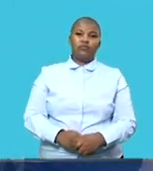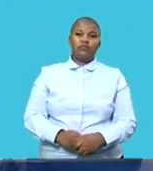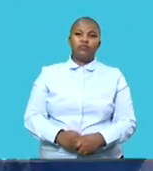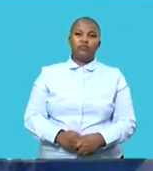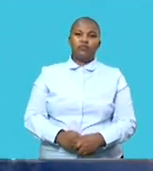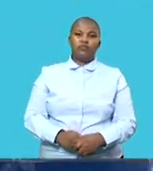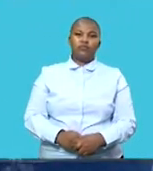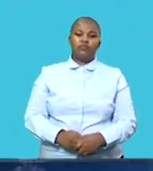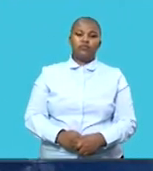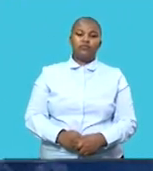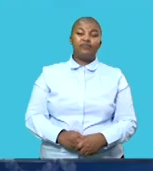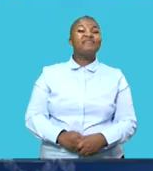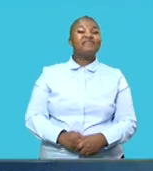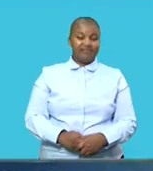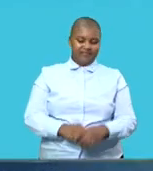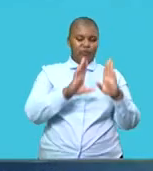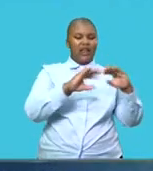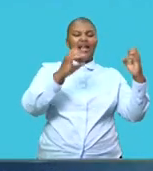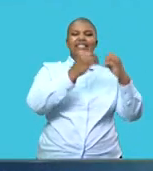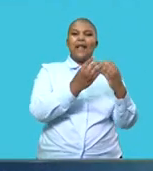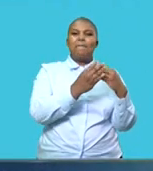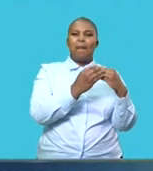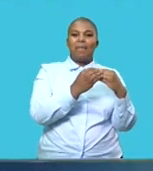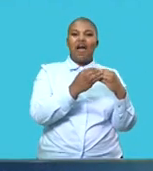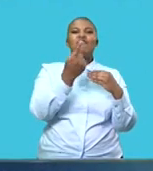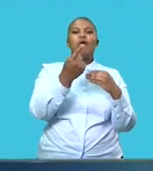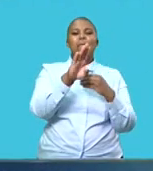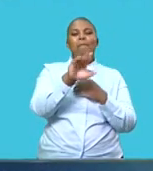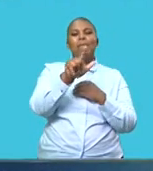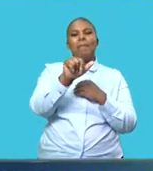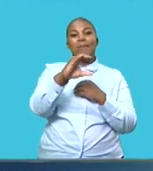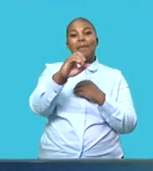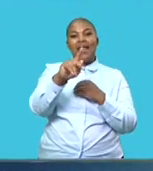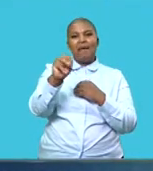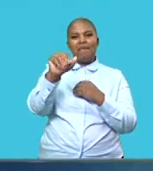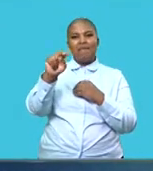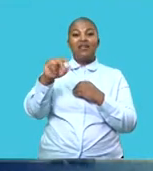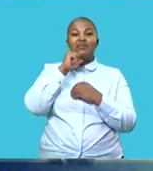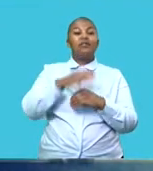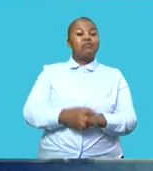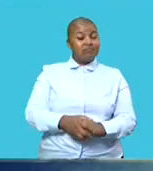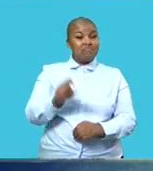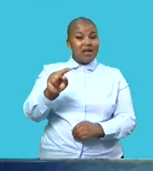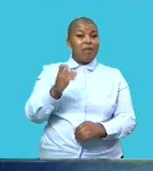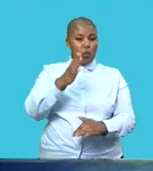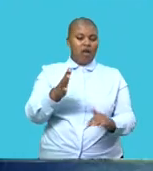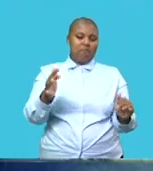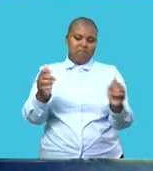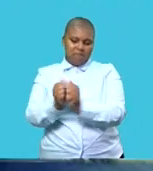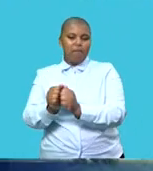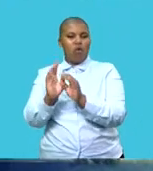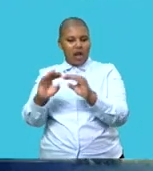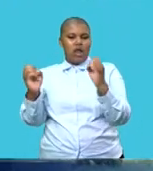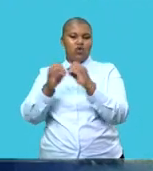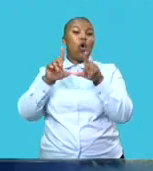Maloko a mogatlo wa Black Men Option a boletse ga tema ena e tlile go tswala katlego le isago ka ga ba ntse ba